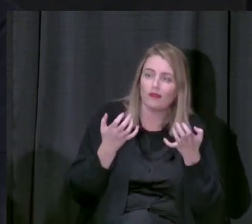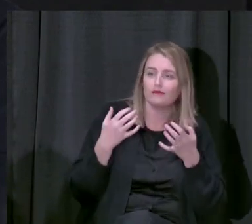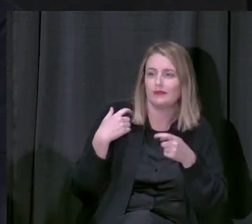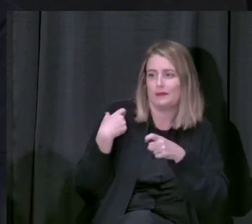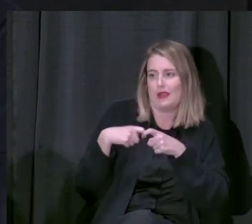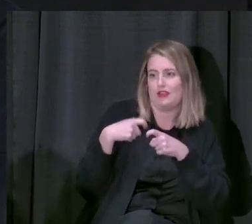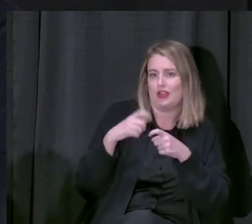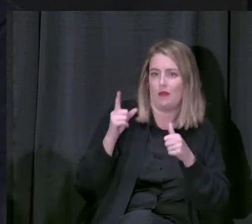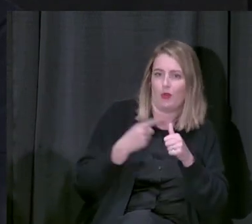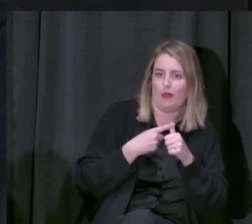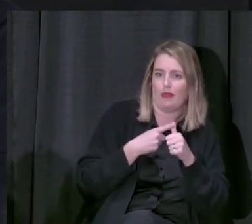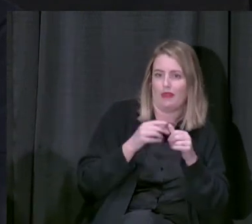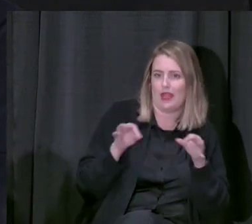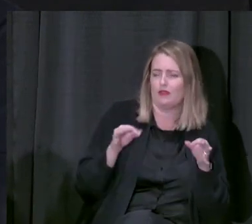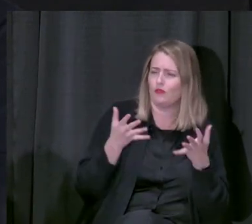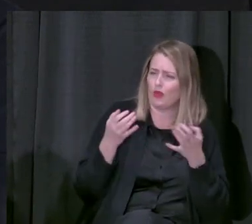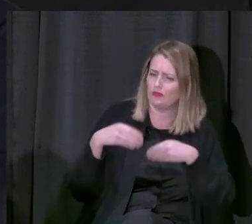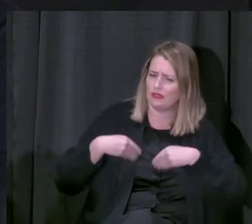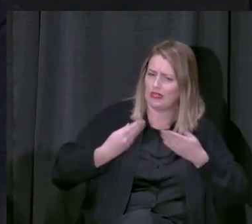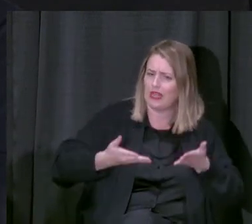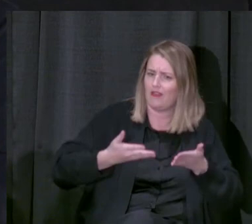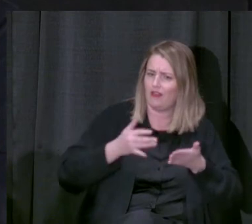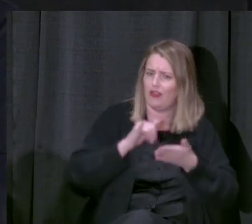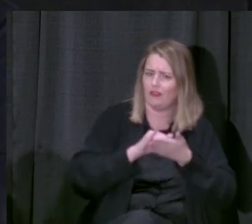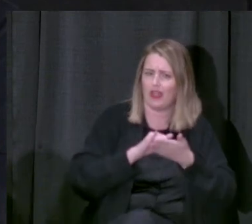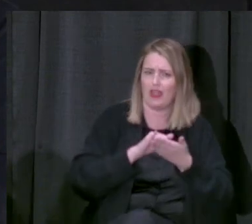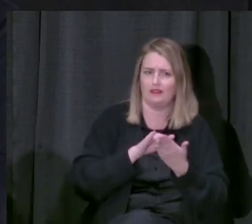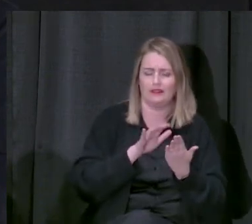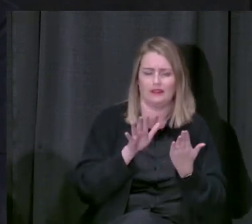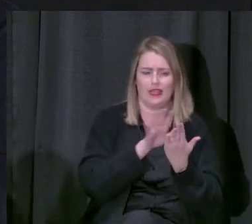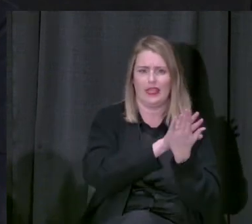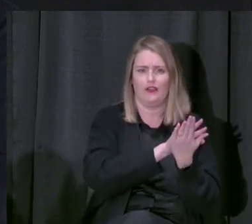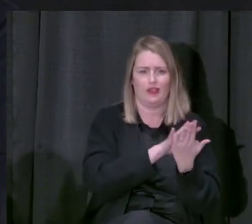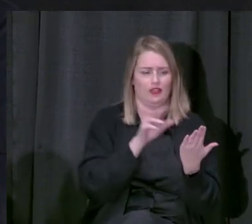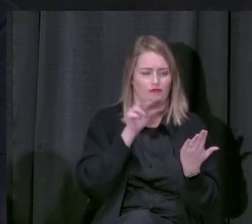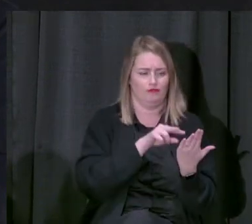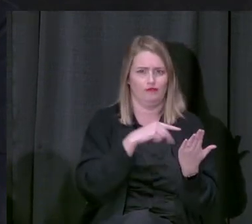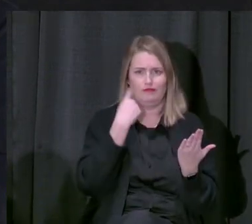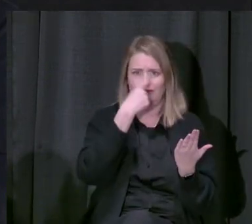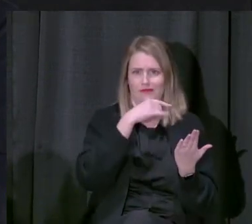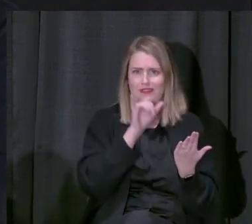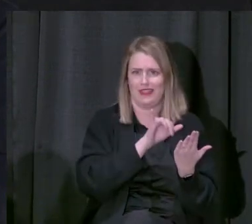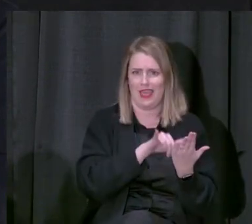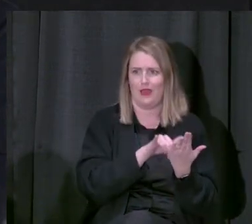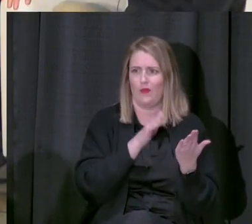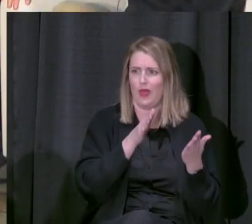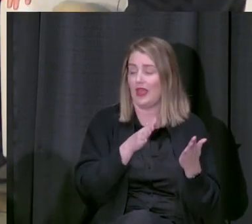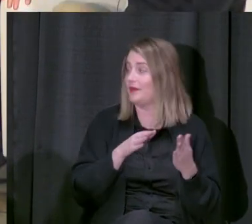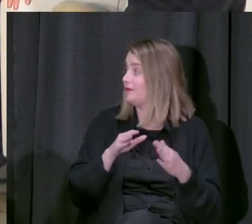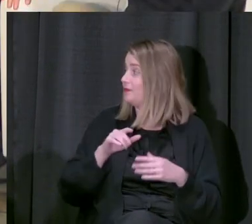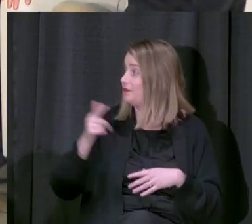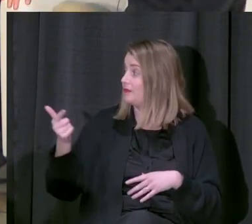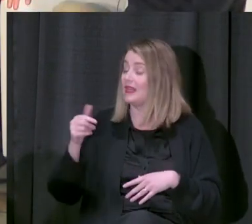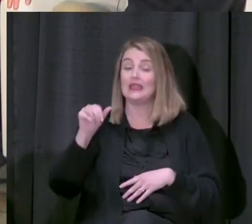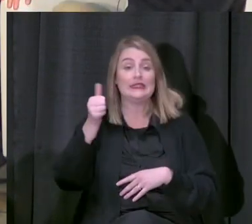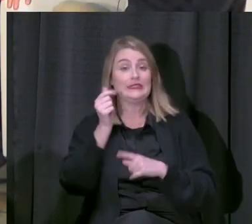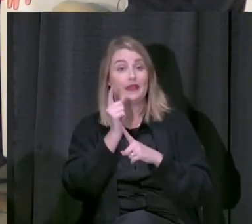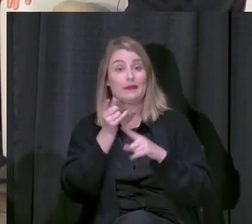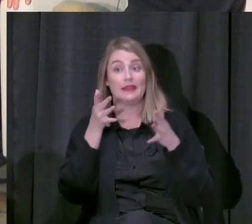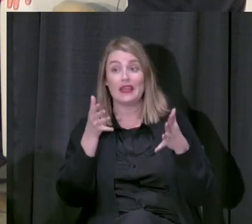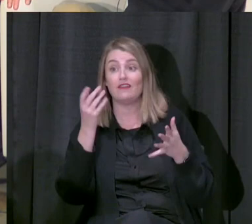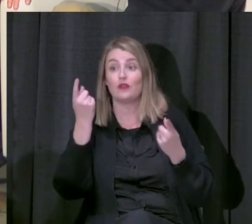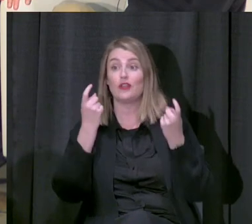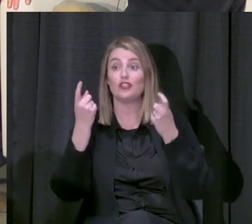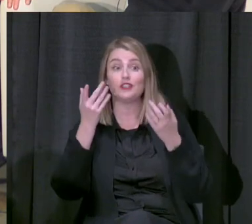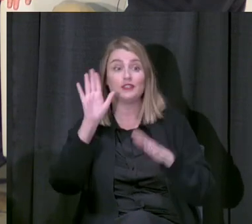primary language, and so we want to be able to deliver the interface that way. We've got about 10 minutes left. If people still have questions.